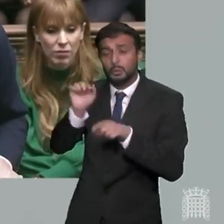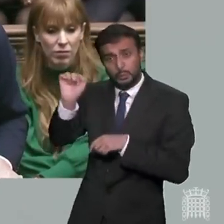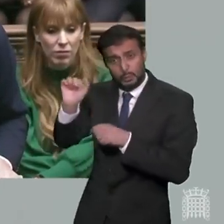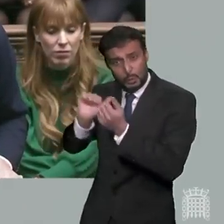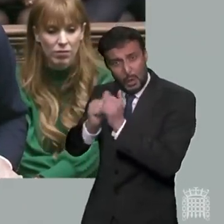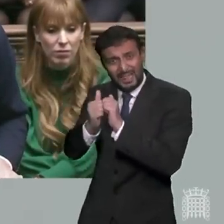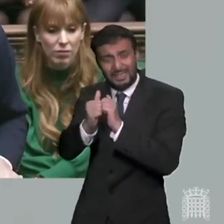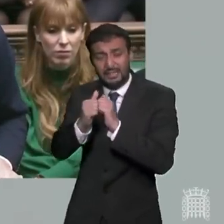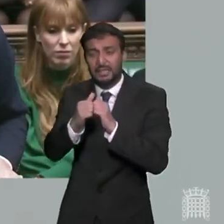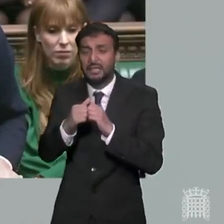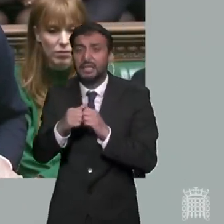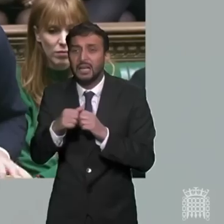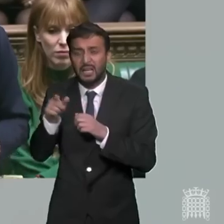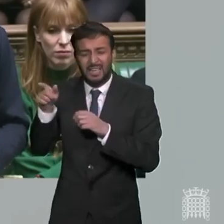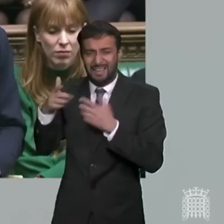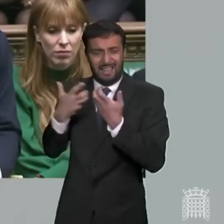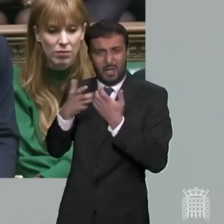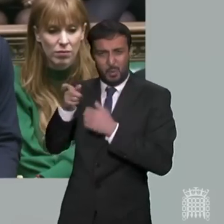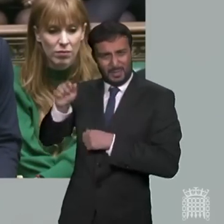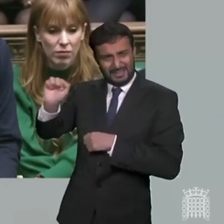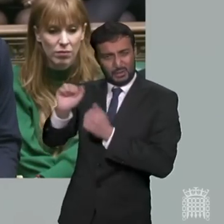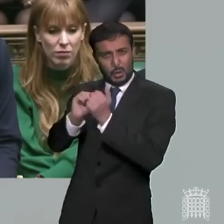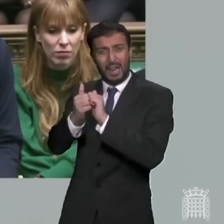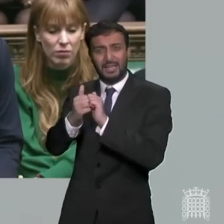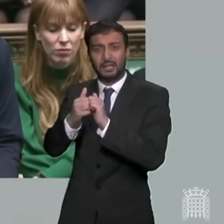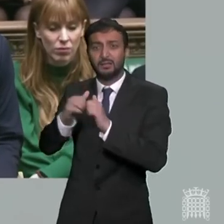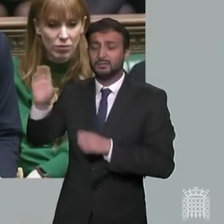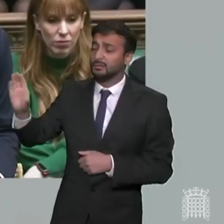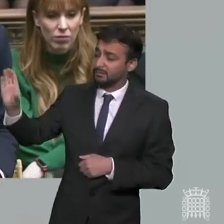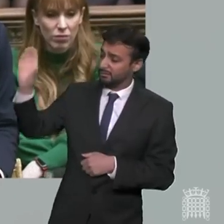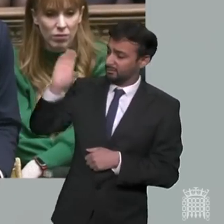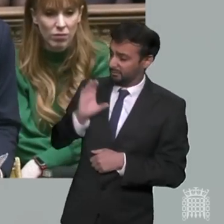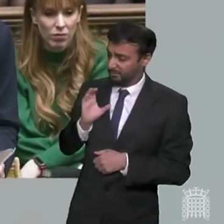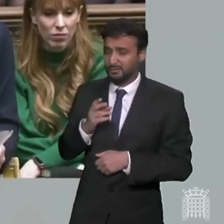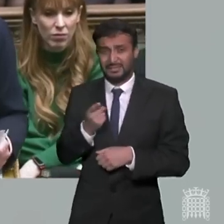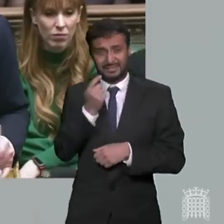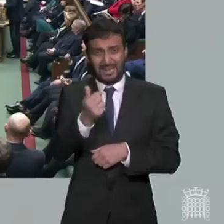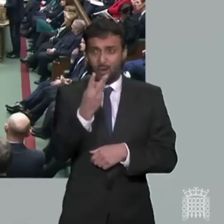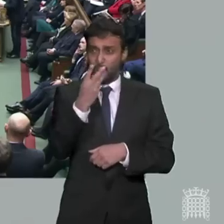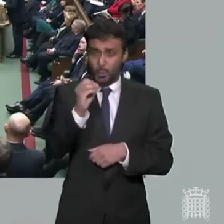nearly £30 million of taxpayers' money in her bank account?